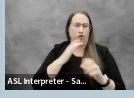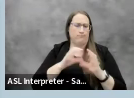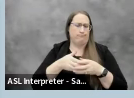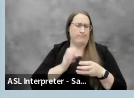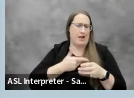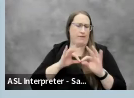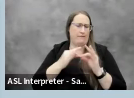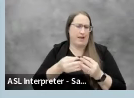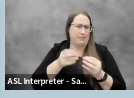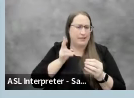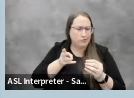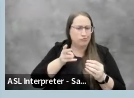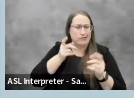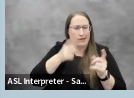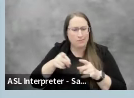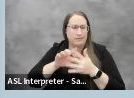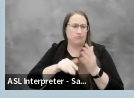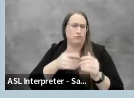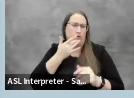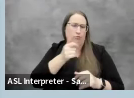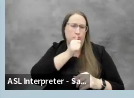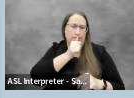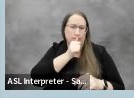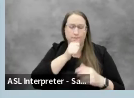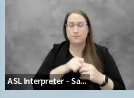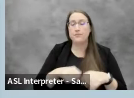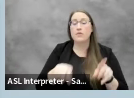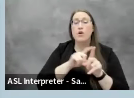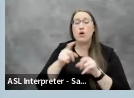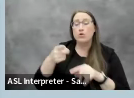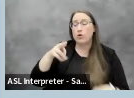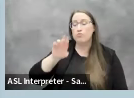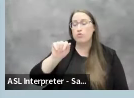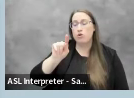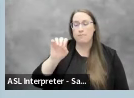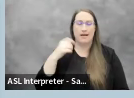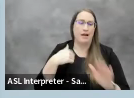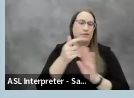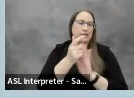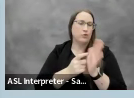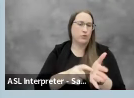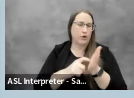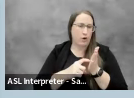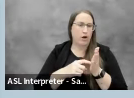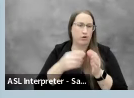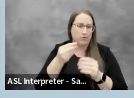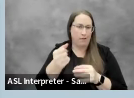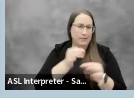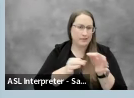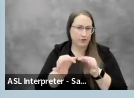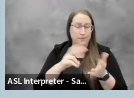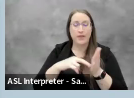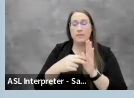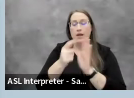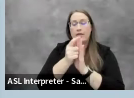private. With probate, there is statutory compensation with probate, which means that the attorney is going to